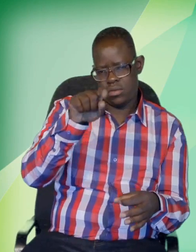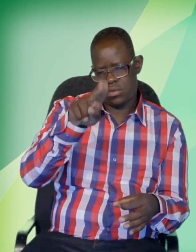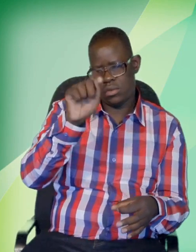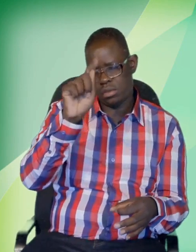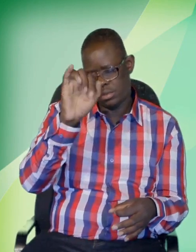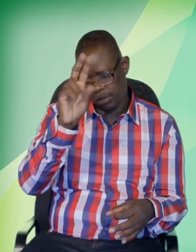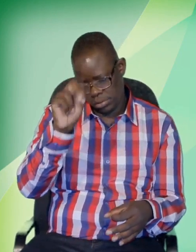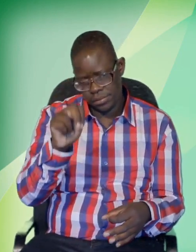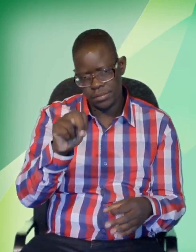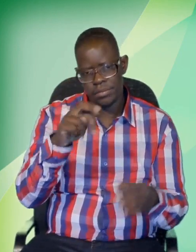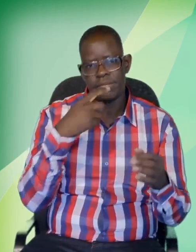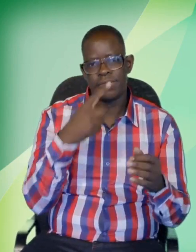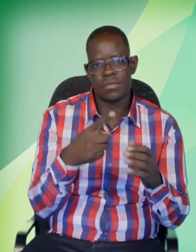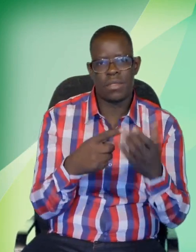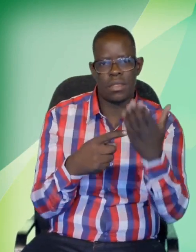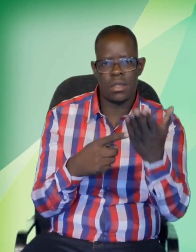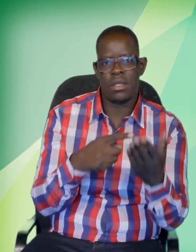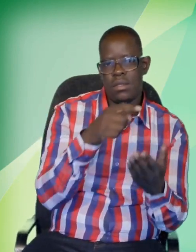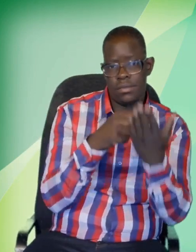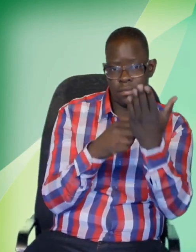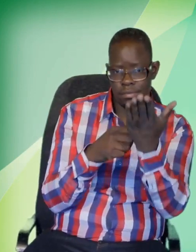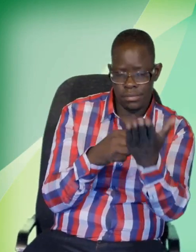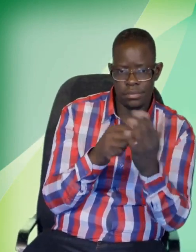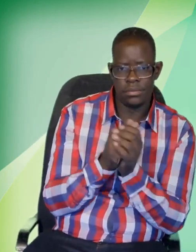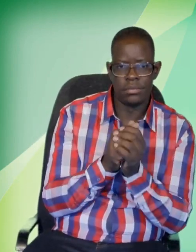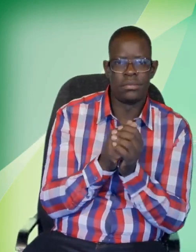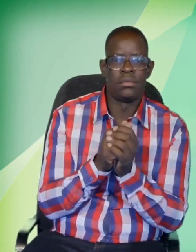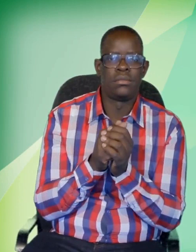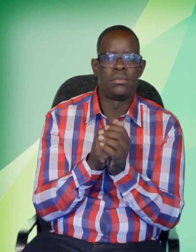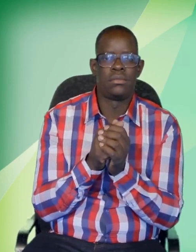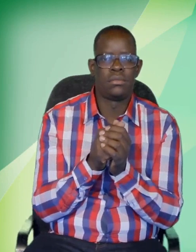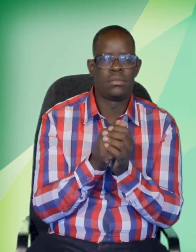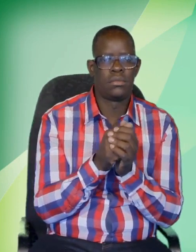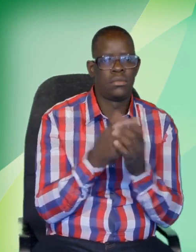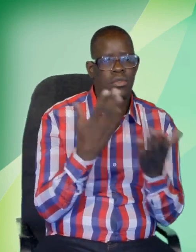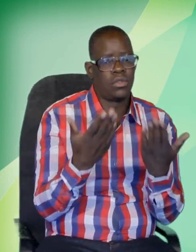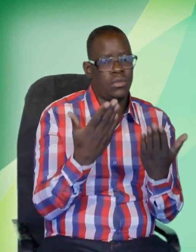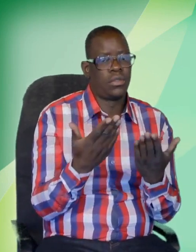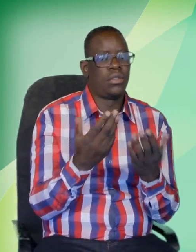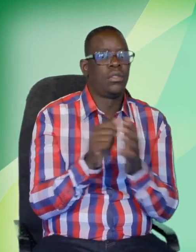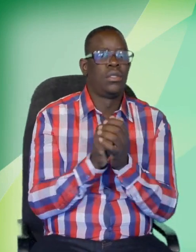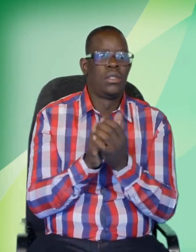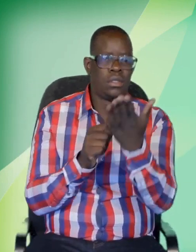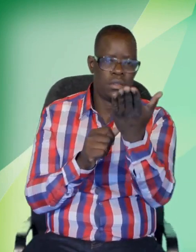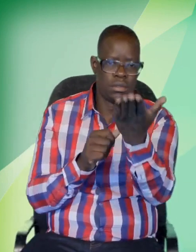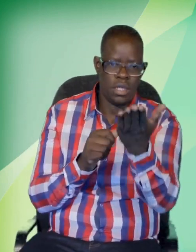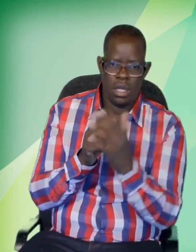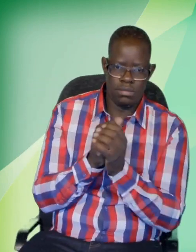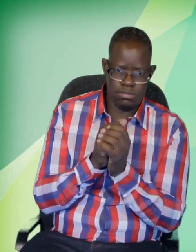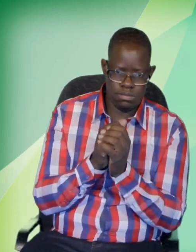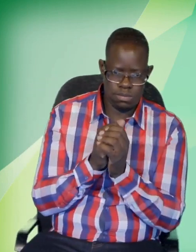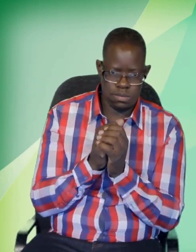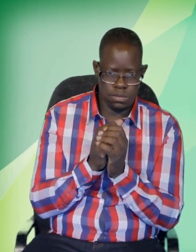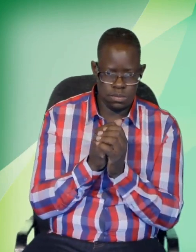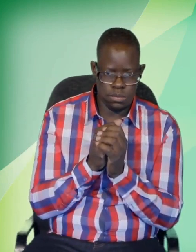accounting equation states assets equals owner's equity plus liabilities, or alternatively, owner's equity equals